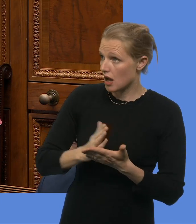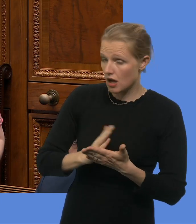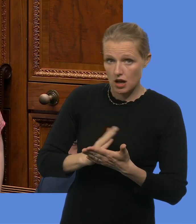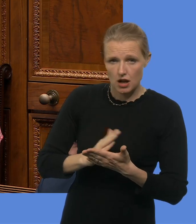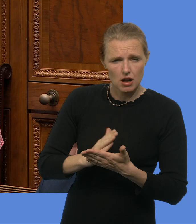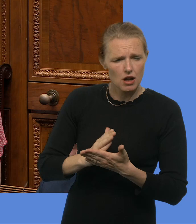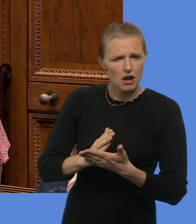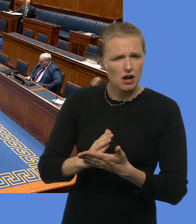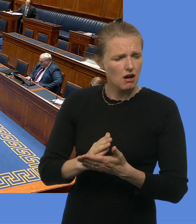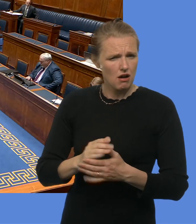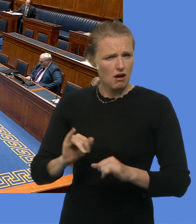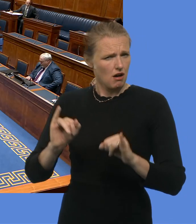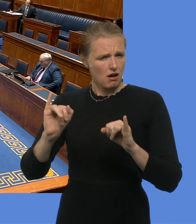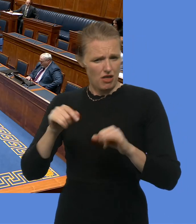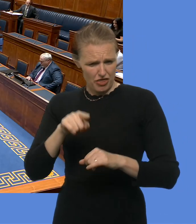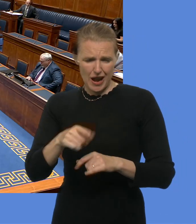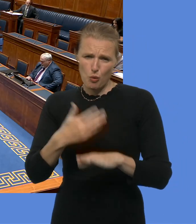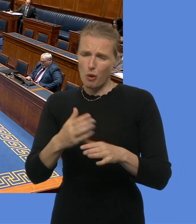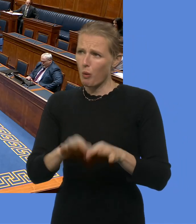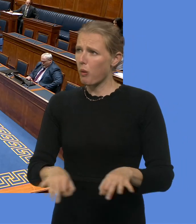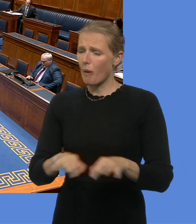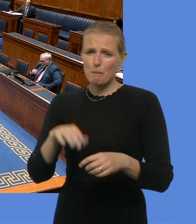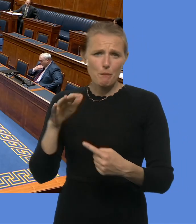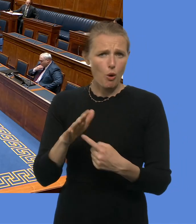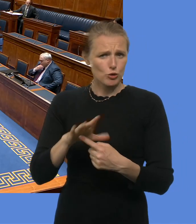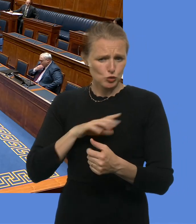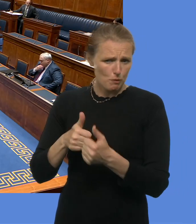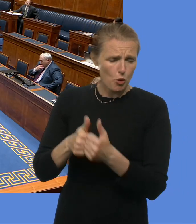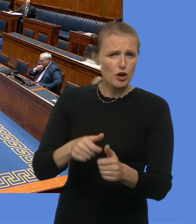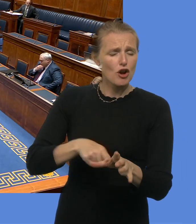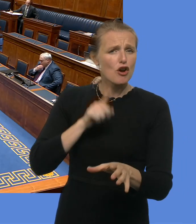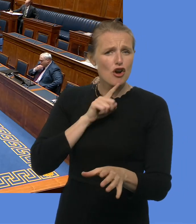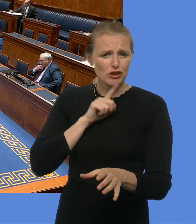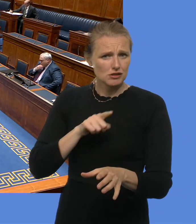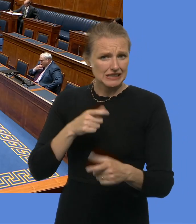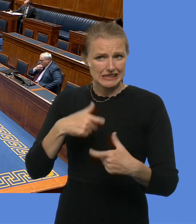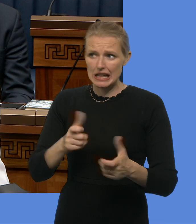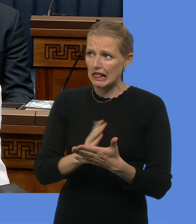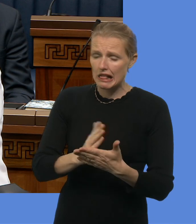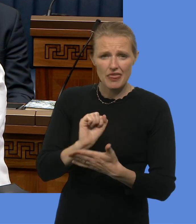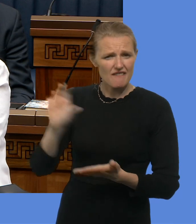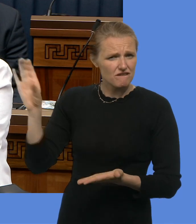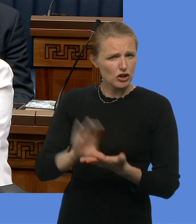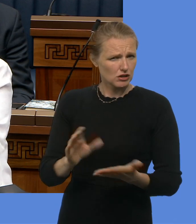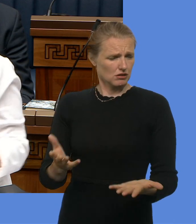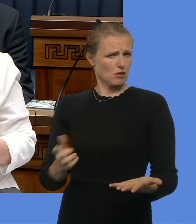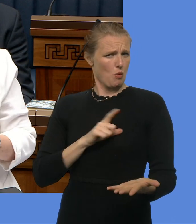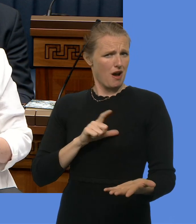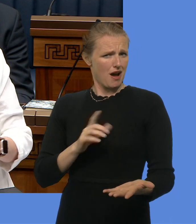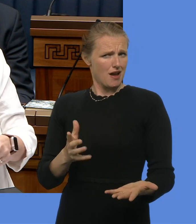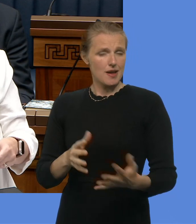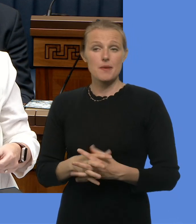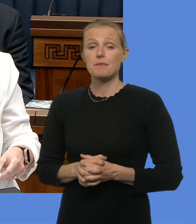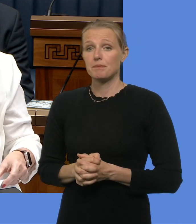women and girls in our society? Minister. Thank you, Mr Speaker, and thank the member for her question, and it's a very